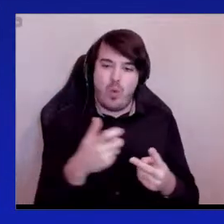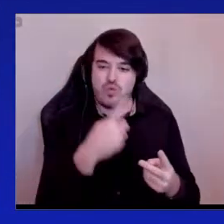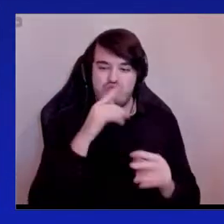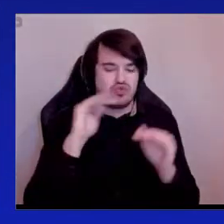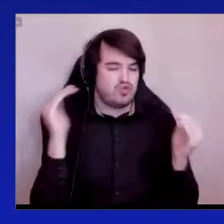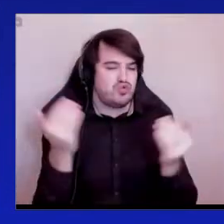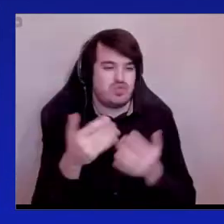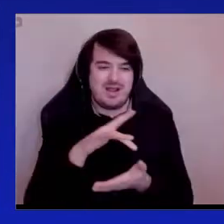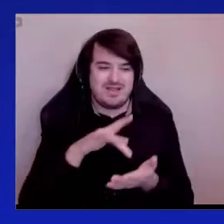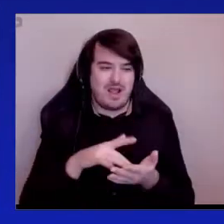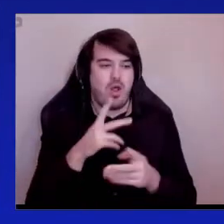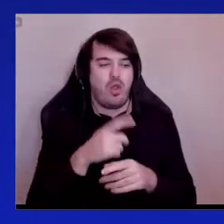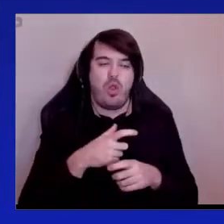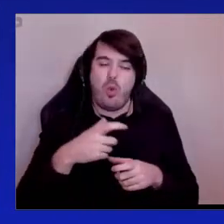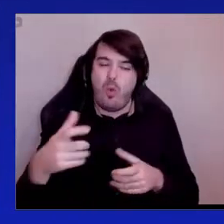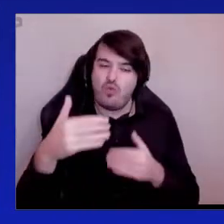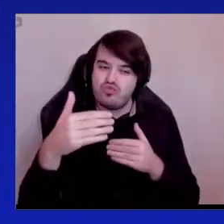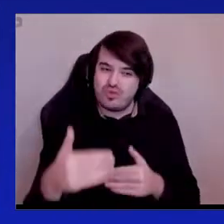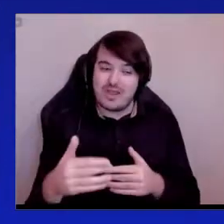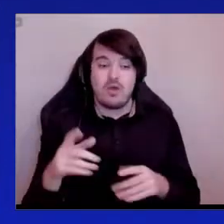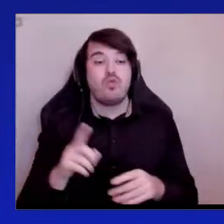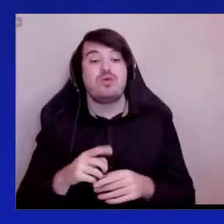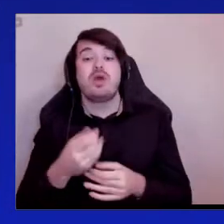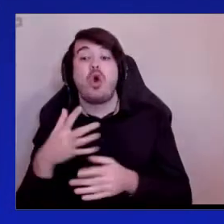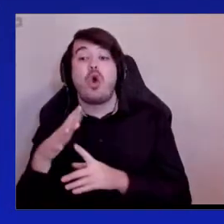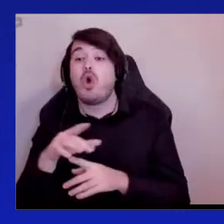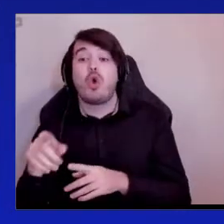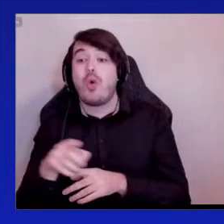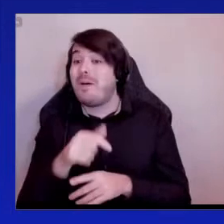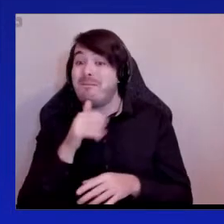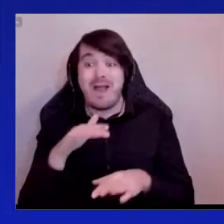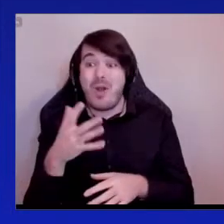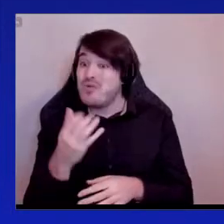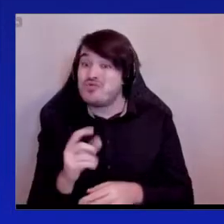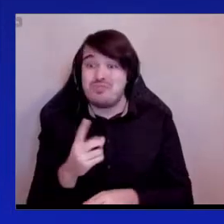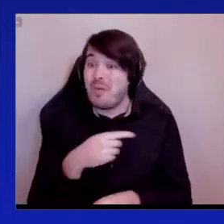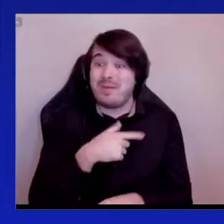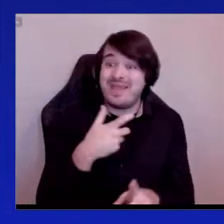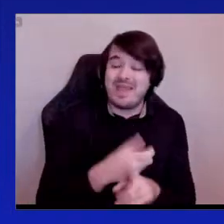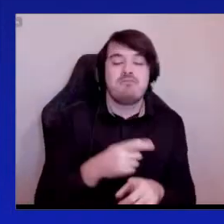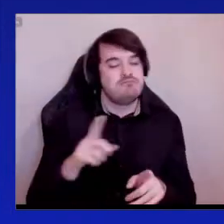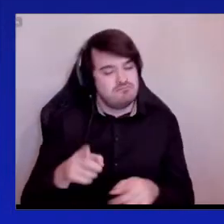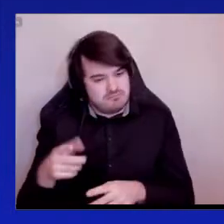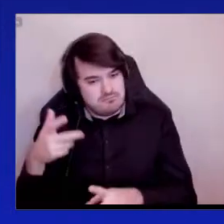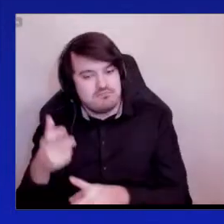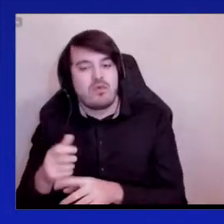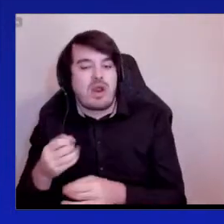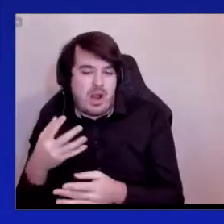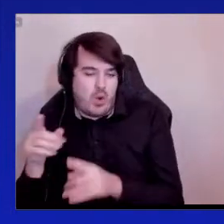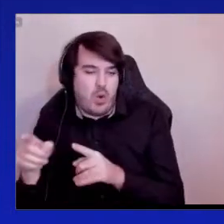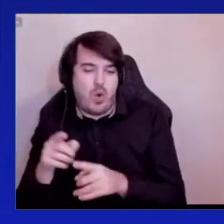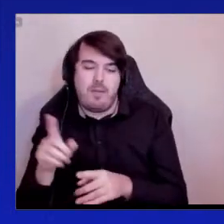situation. So how do we administer a second dose to all long-term care facility residents?